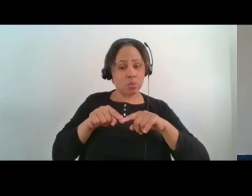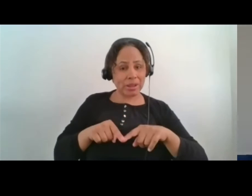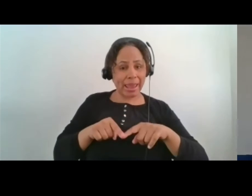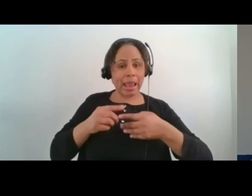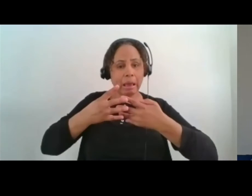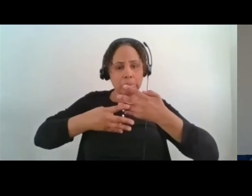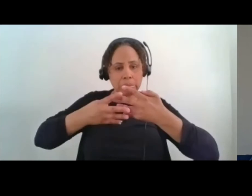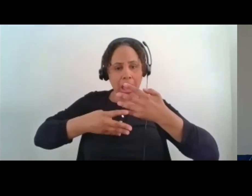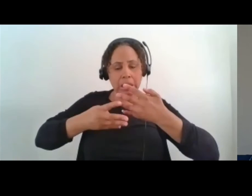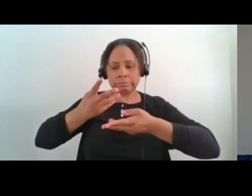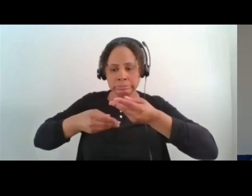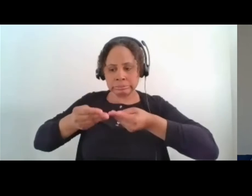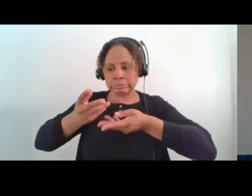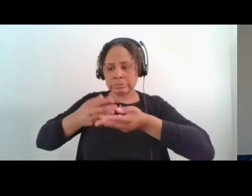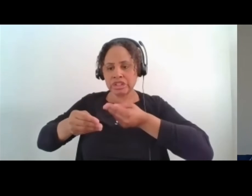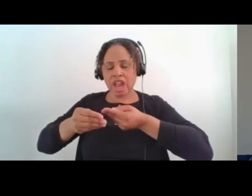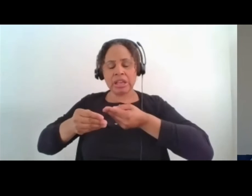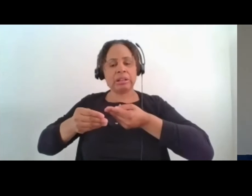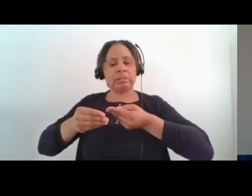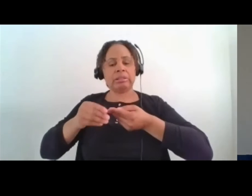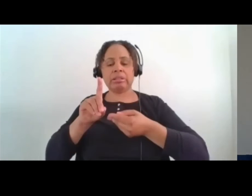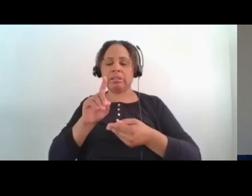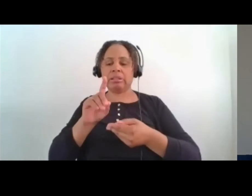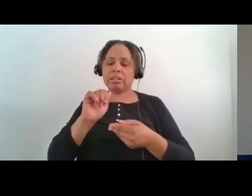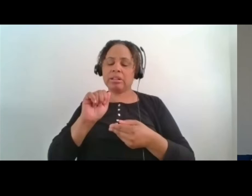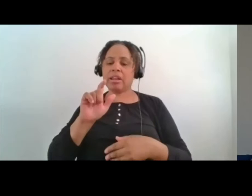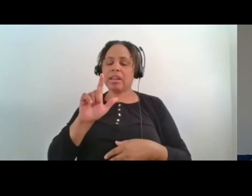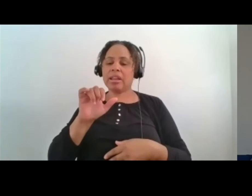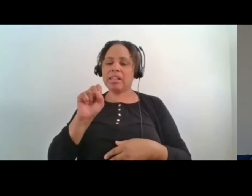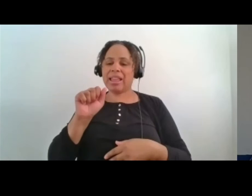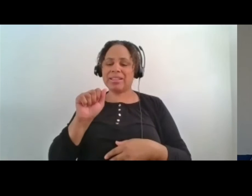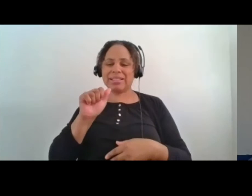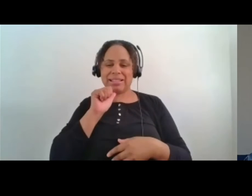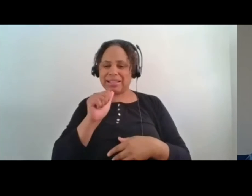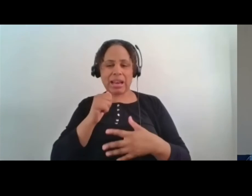a comfortable way of living. It's something that's extremely difficult. It's strenuous, and